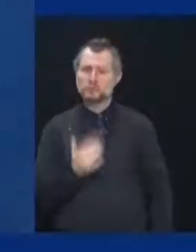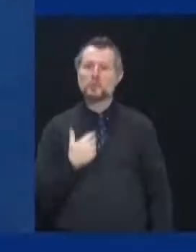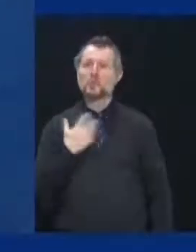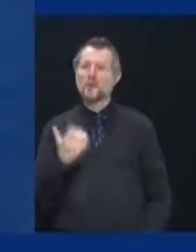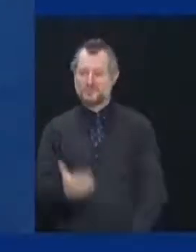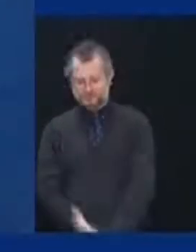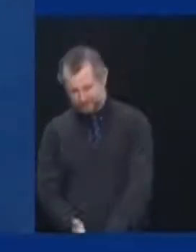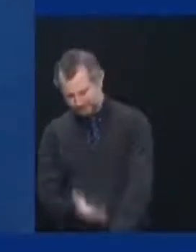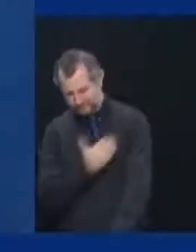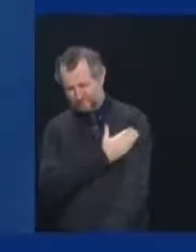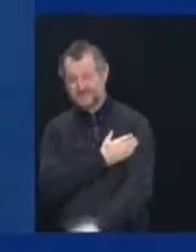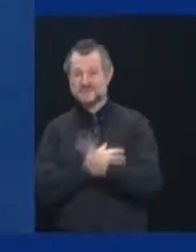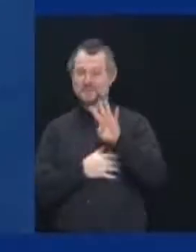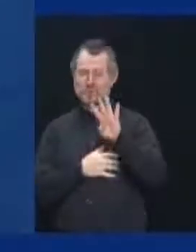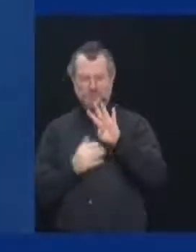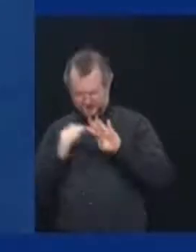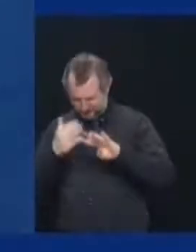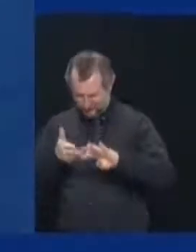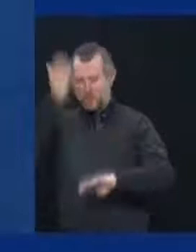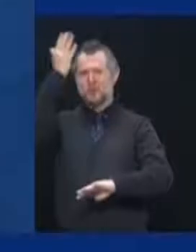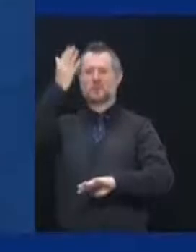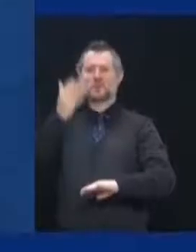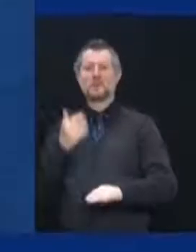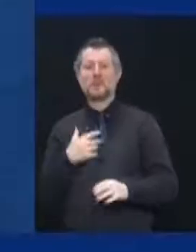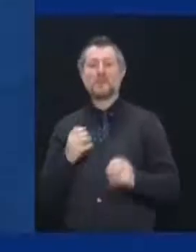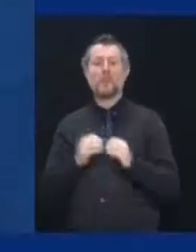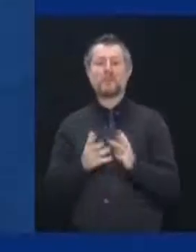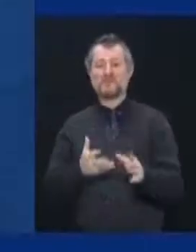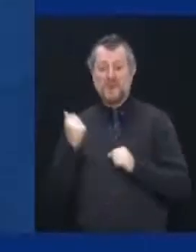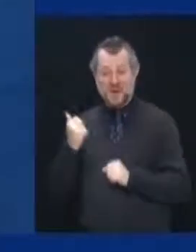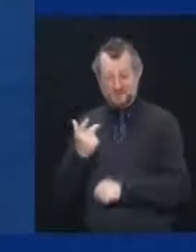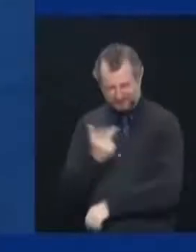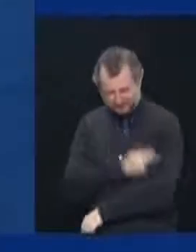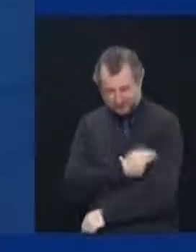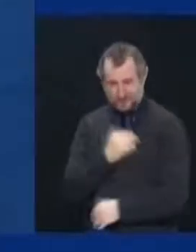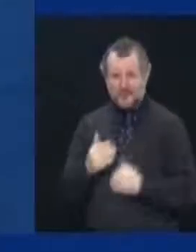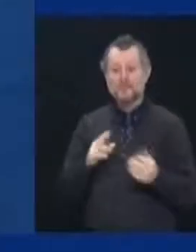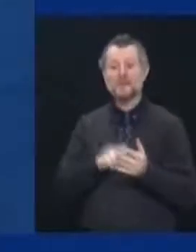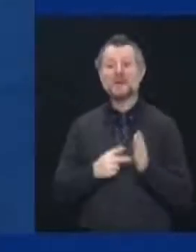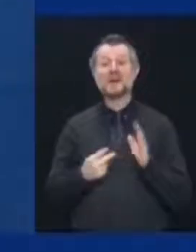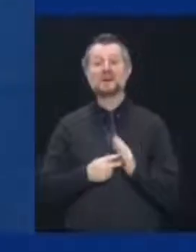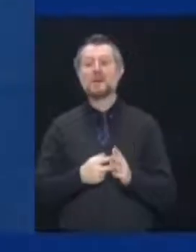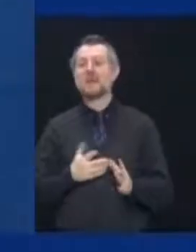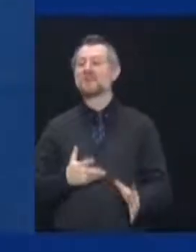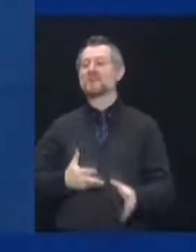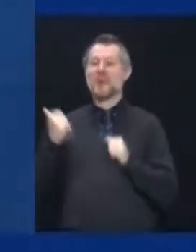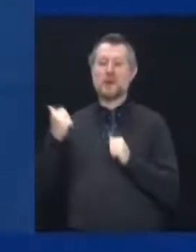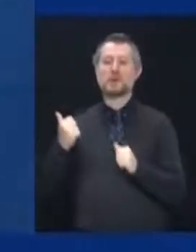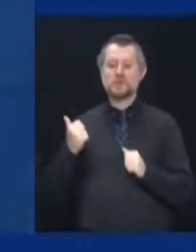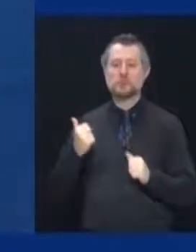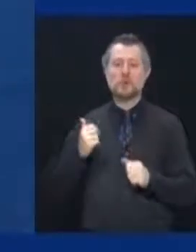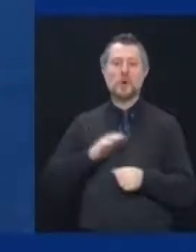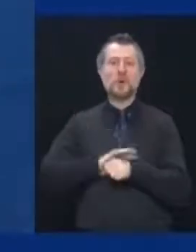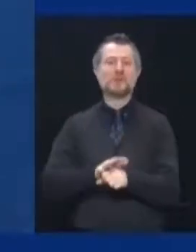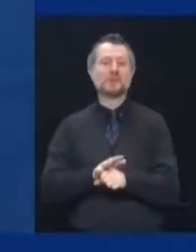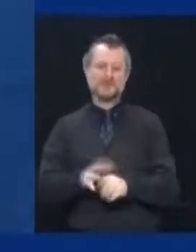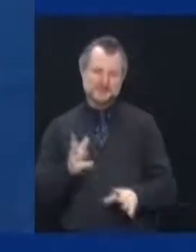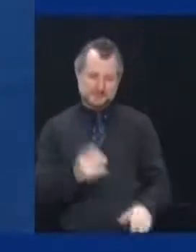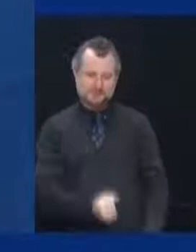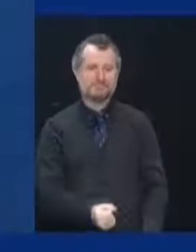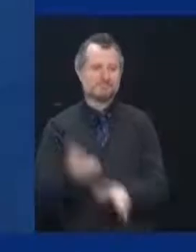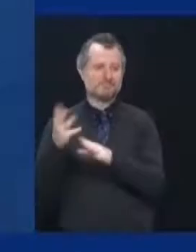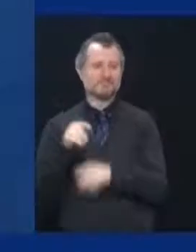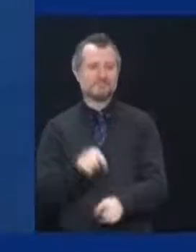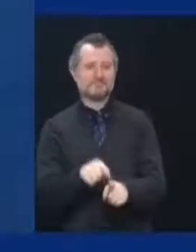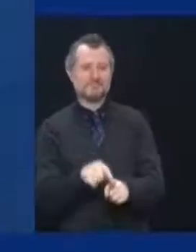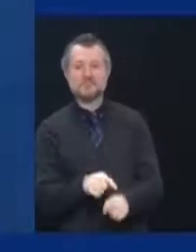better. The faster you get people the vaccine, the faster, the better for them and the better for the